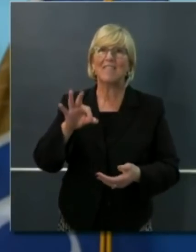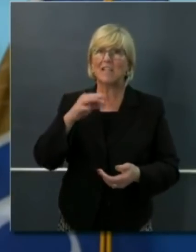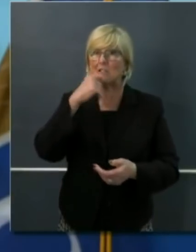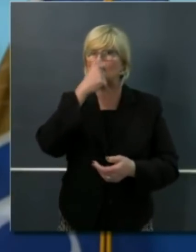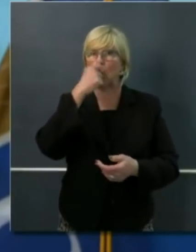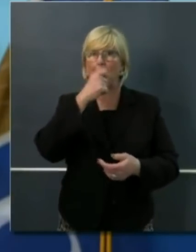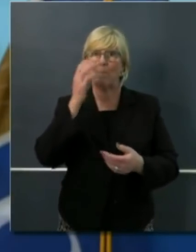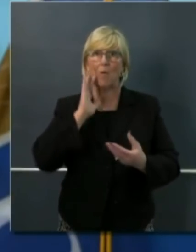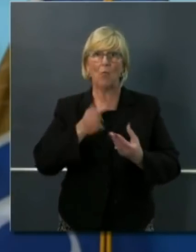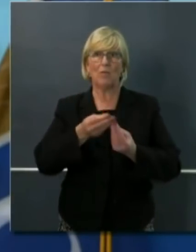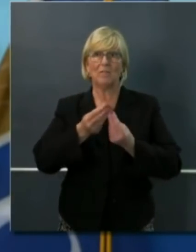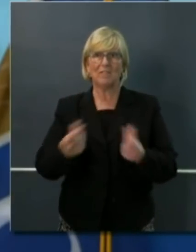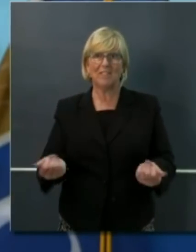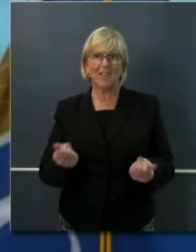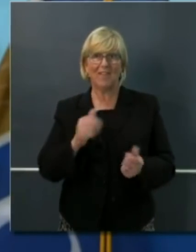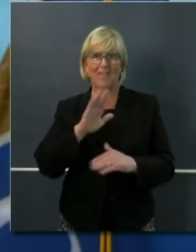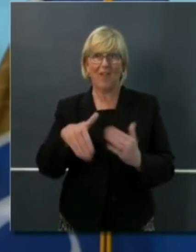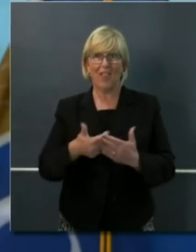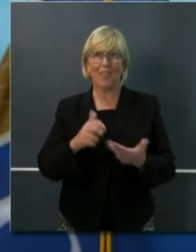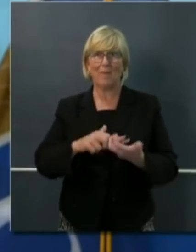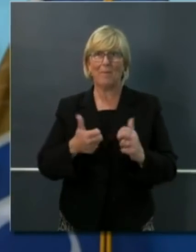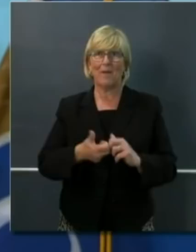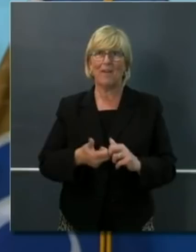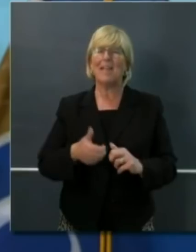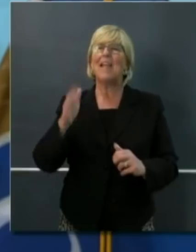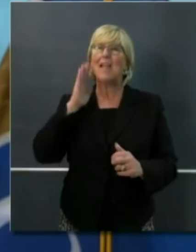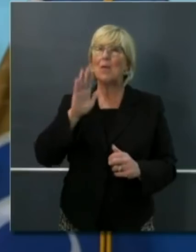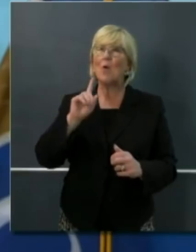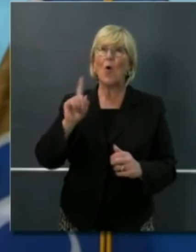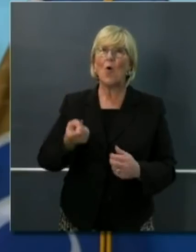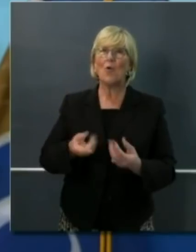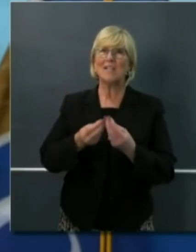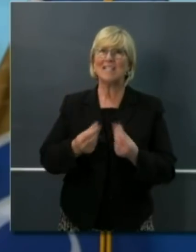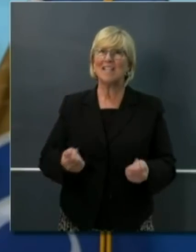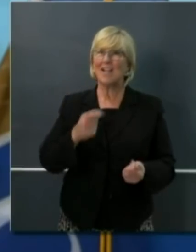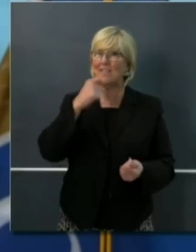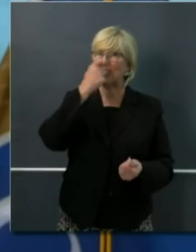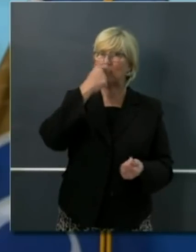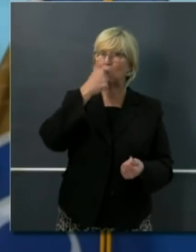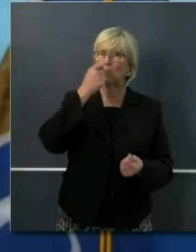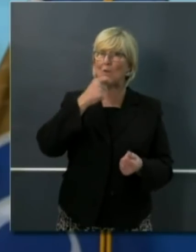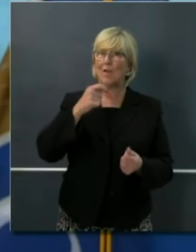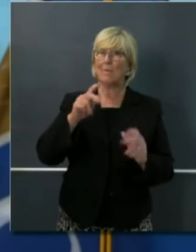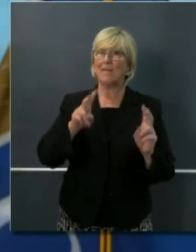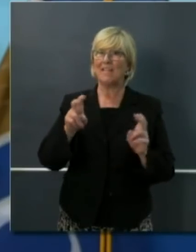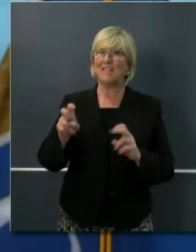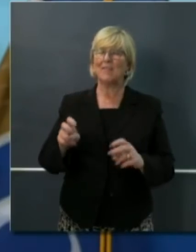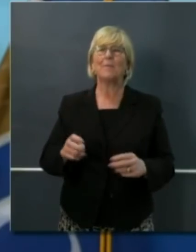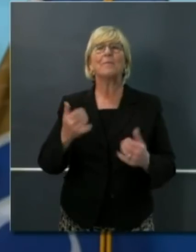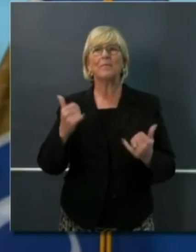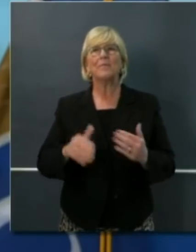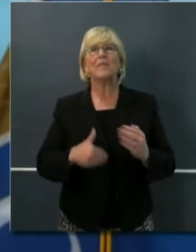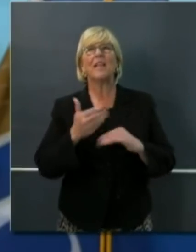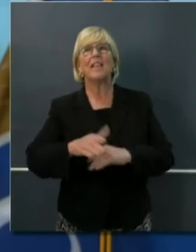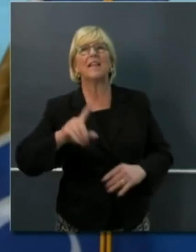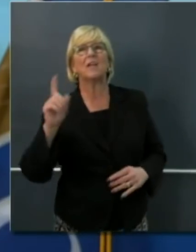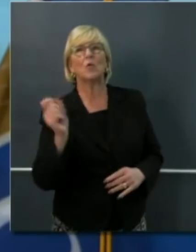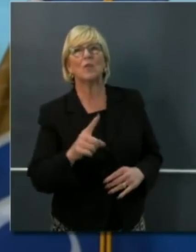alone will solve, quote unquote, the testing issues. It will solve the swab issue. Alexei Kosev, SF Chronicle.